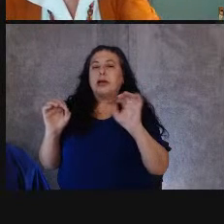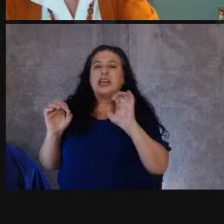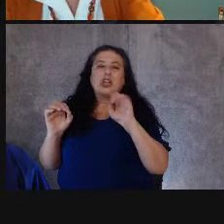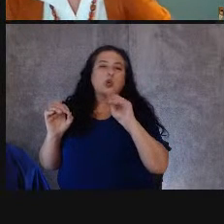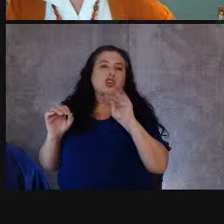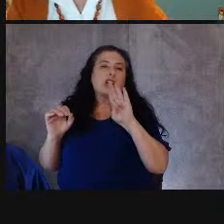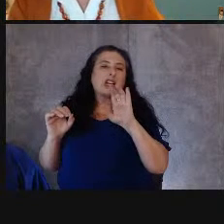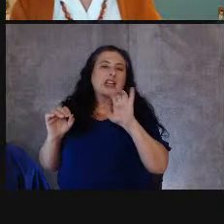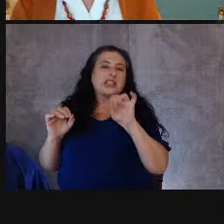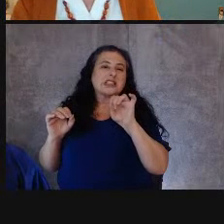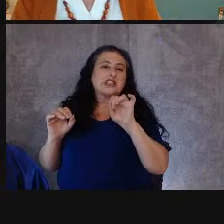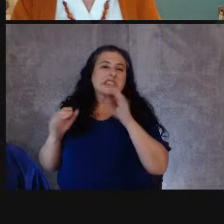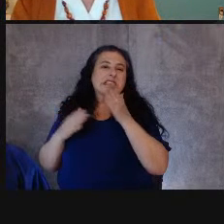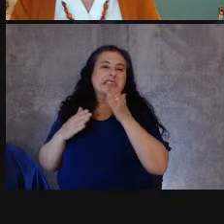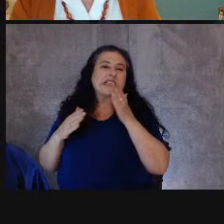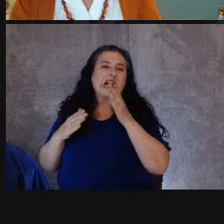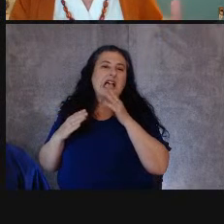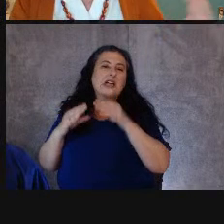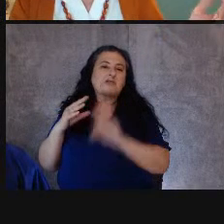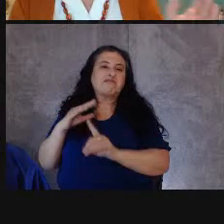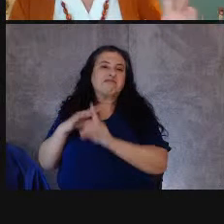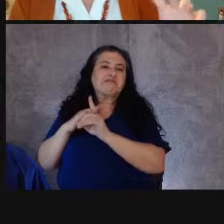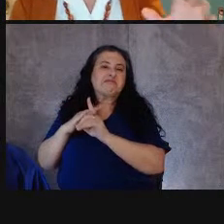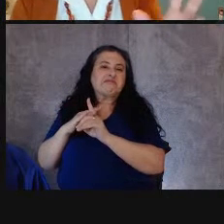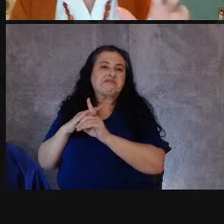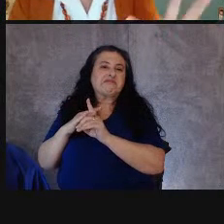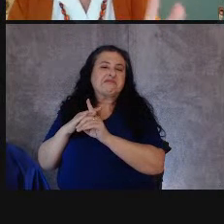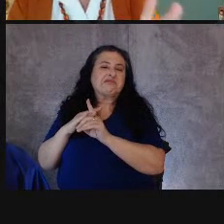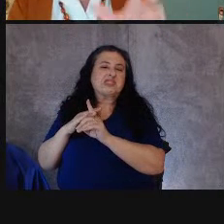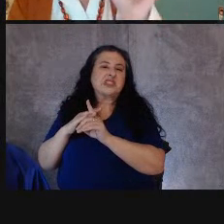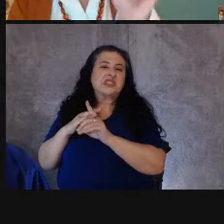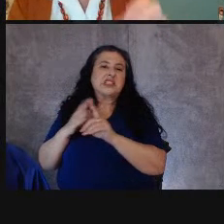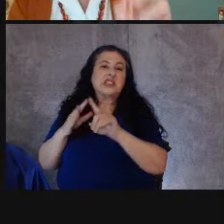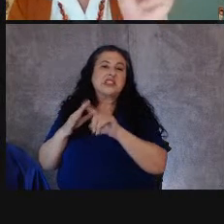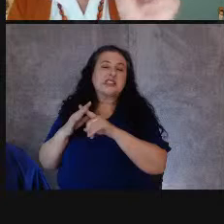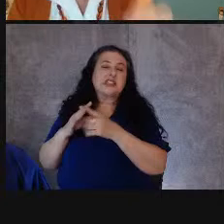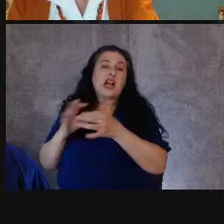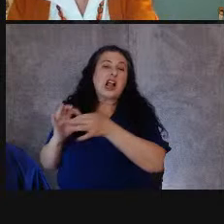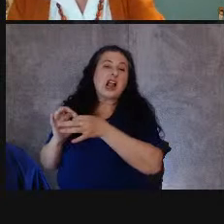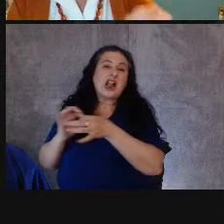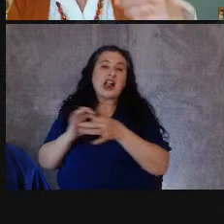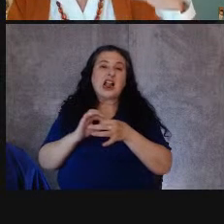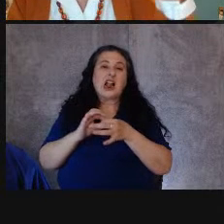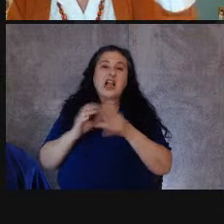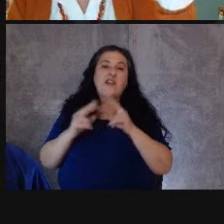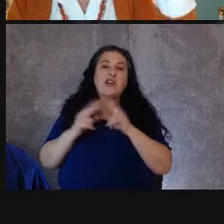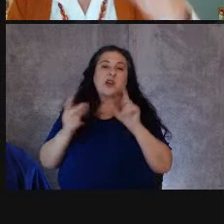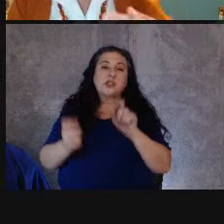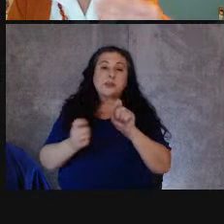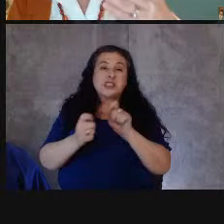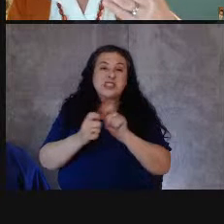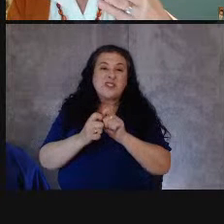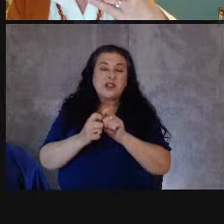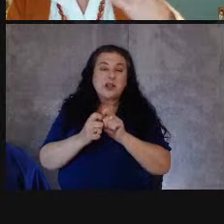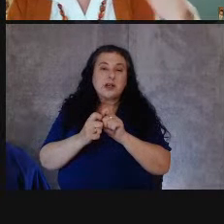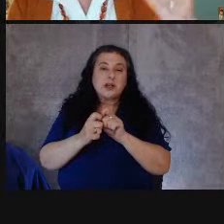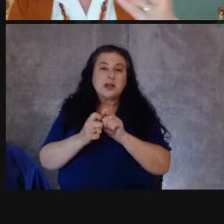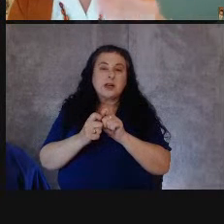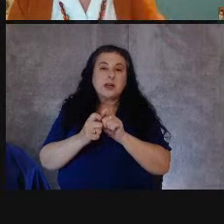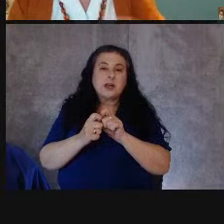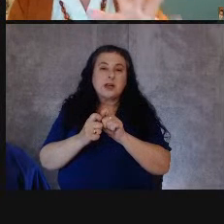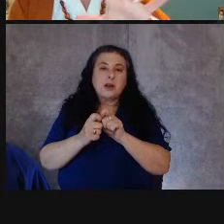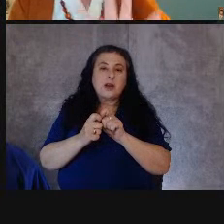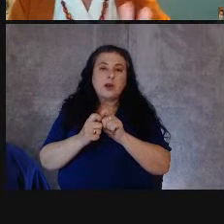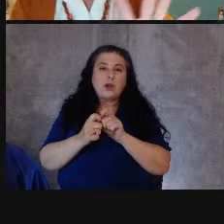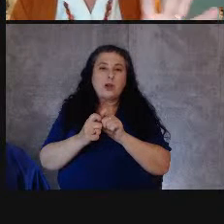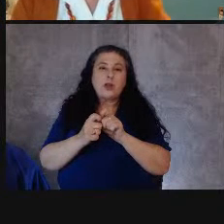side starts coming into it, right? When we start linking it very specifically to kind